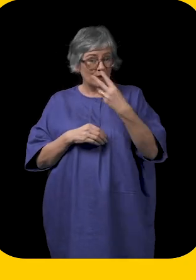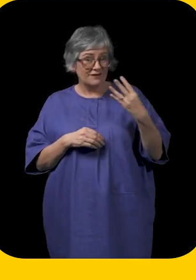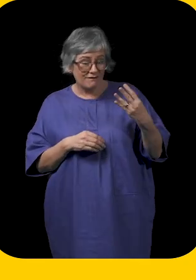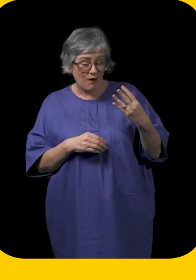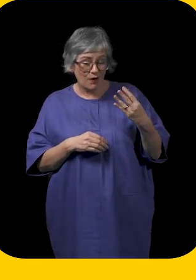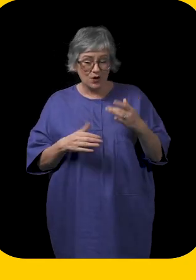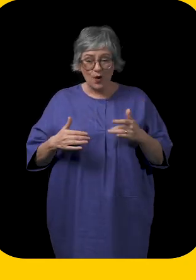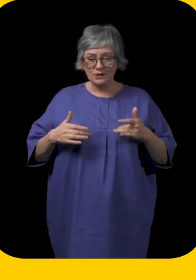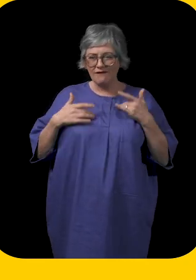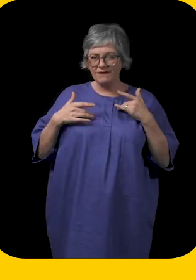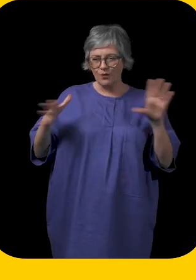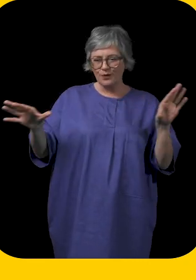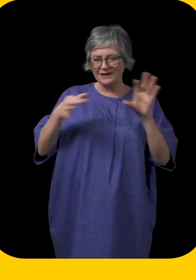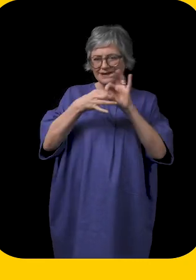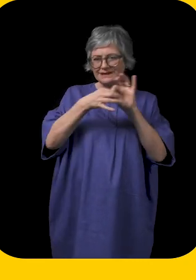exciting time.